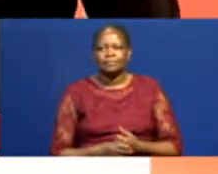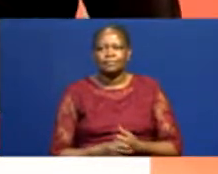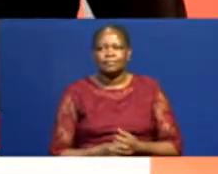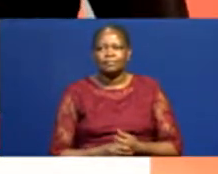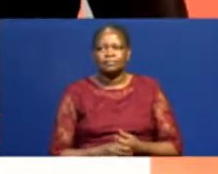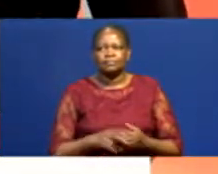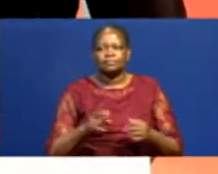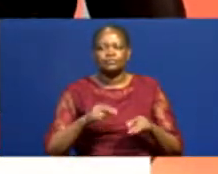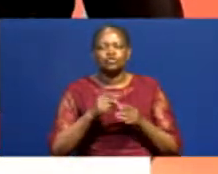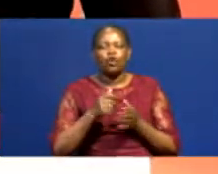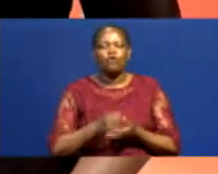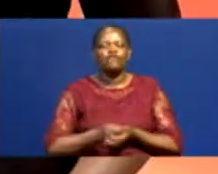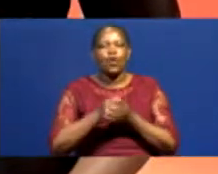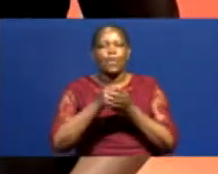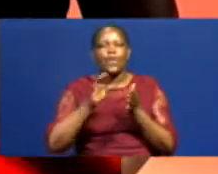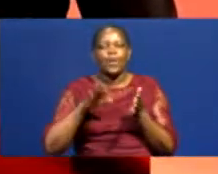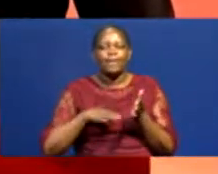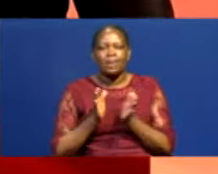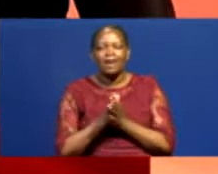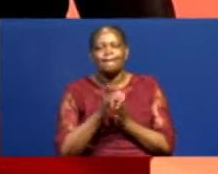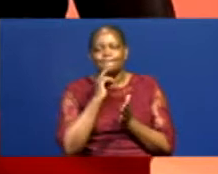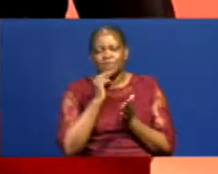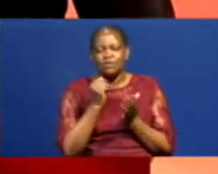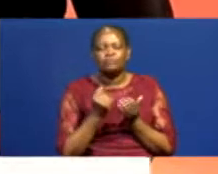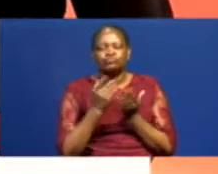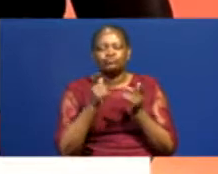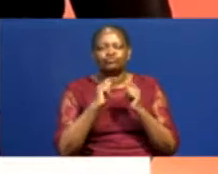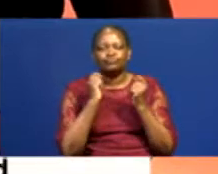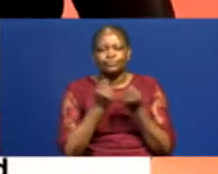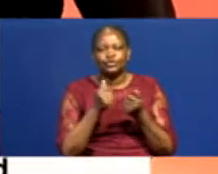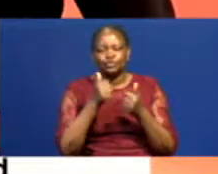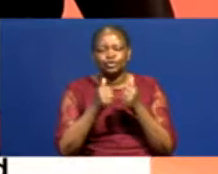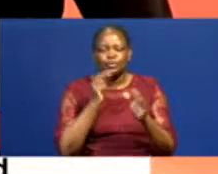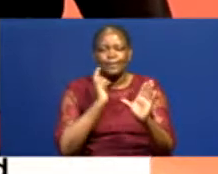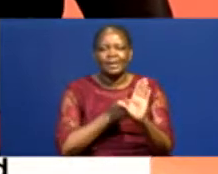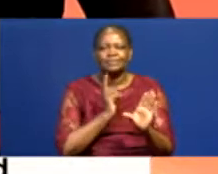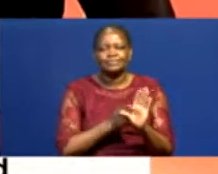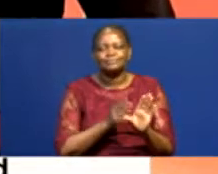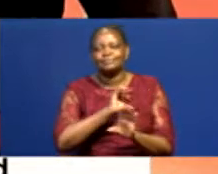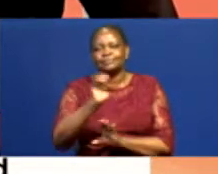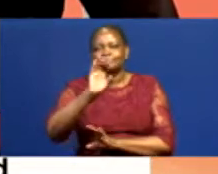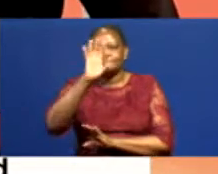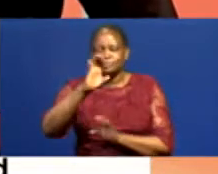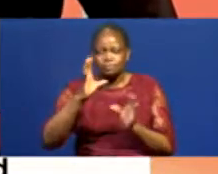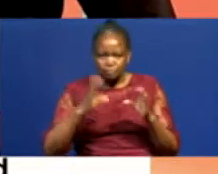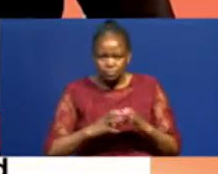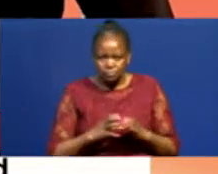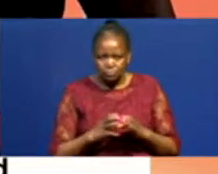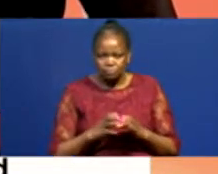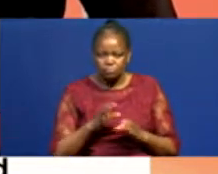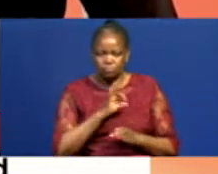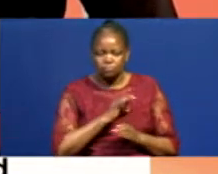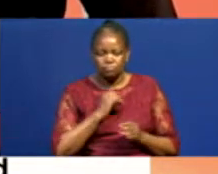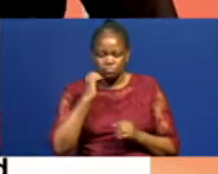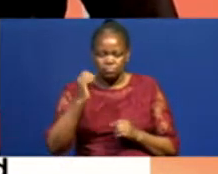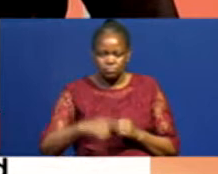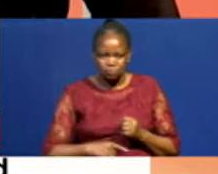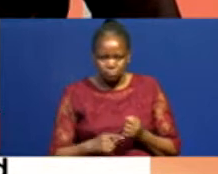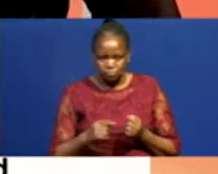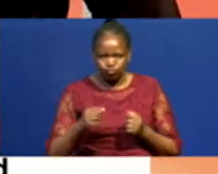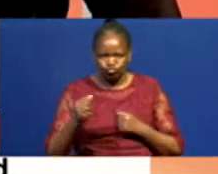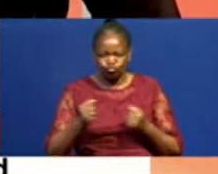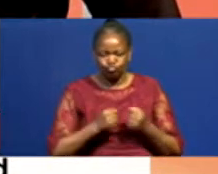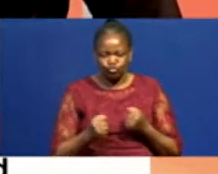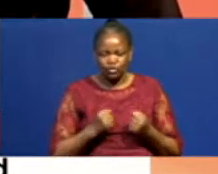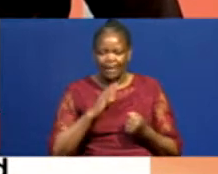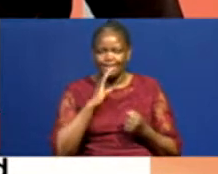The National Volleyball Women's and Men's Provisional Teams, which will participate in the East Africa Community Games next month in Rwanda,